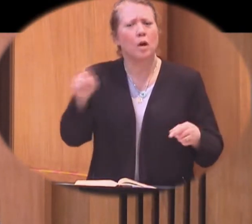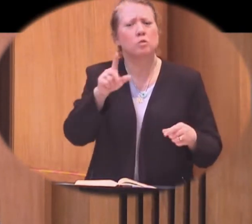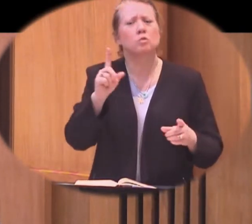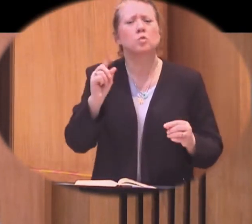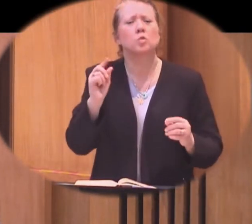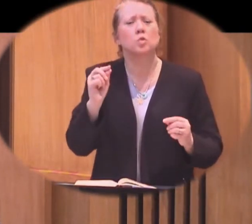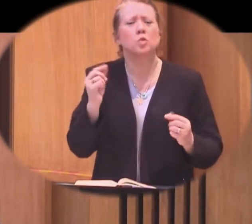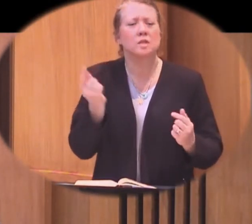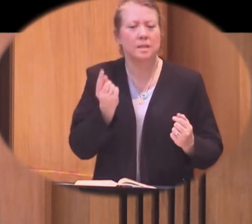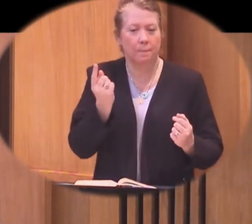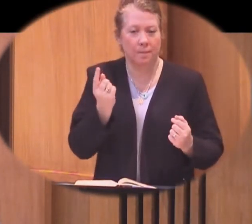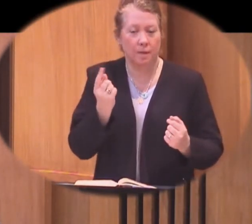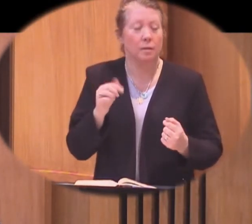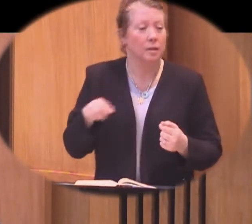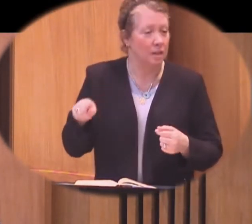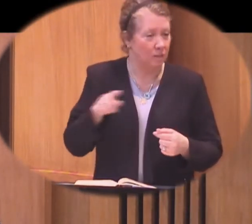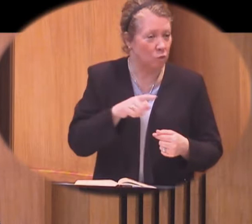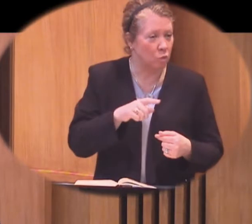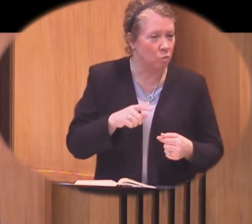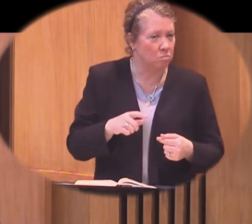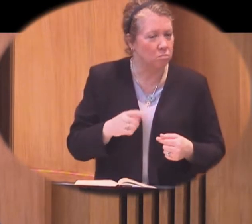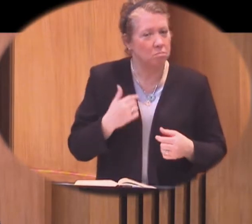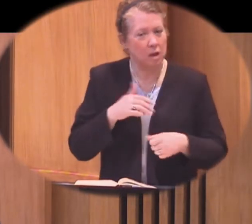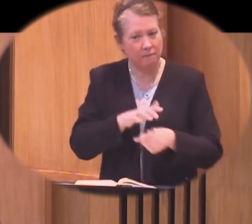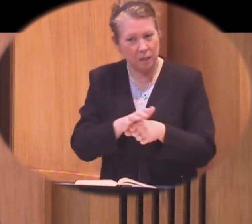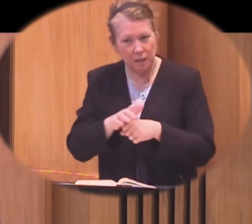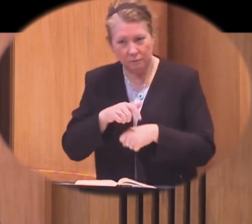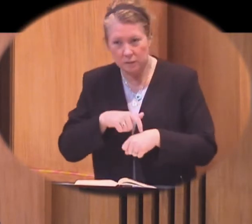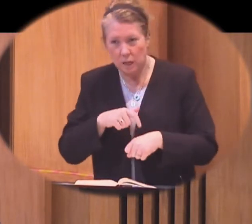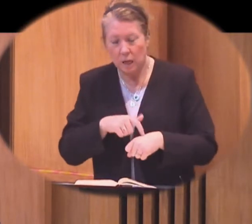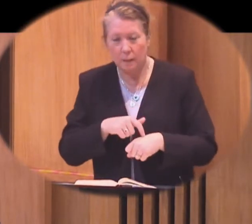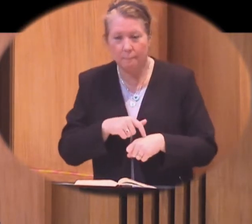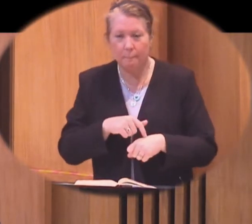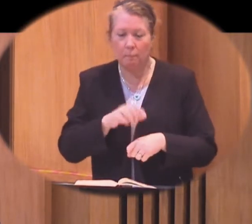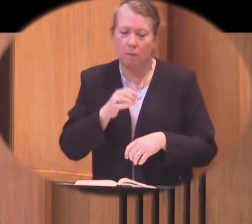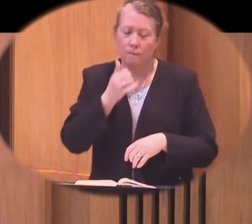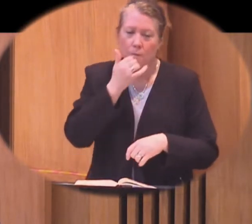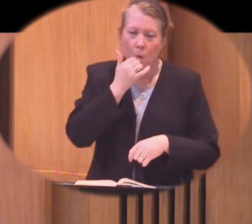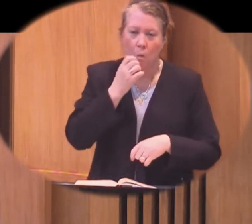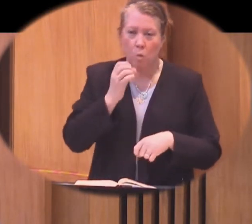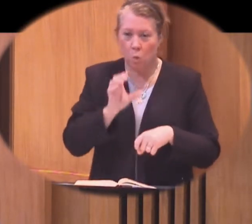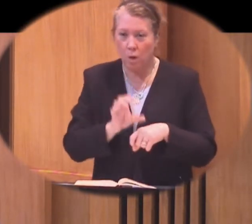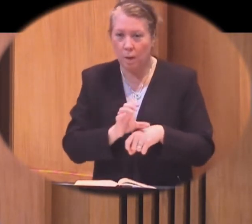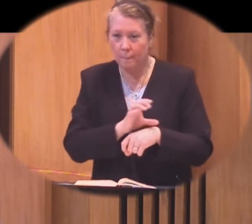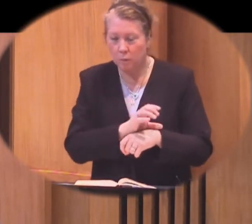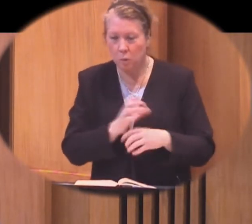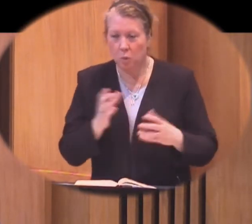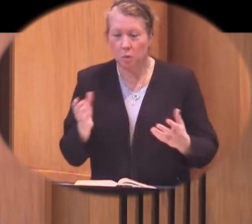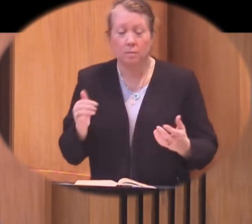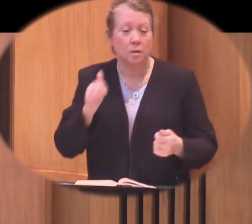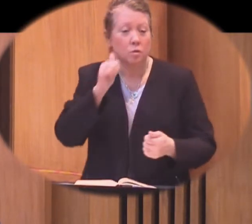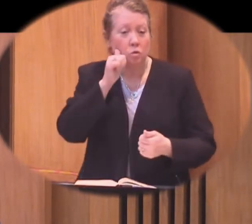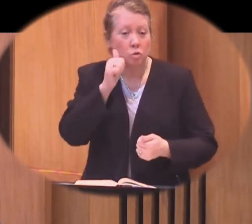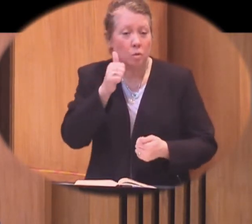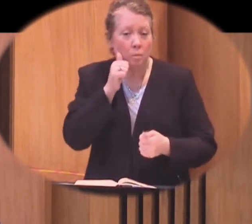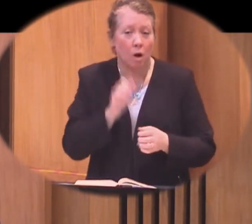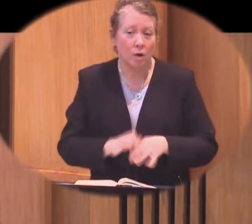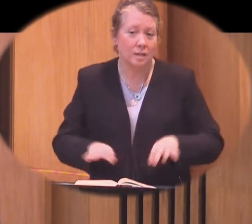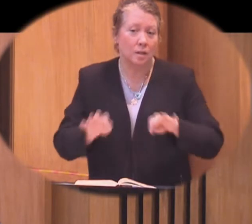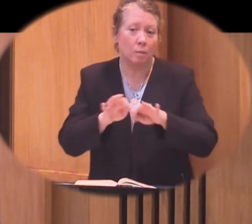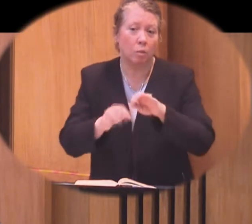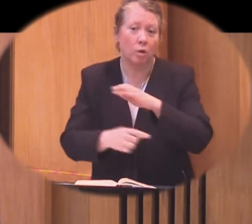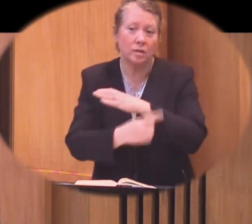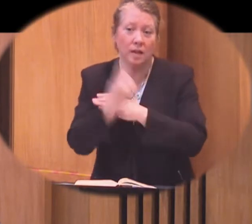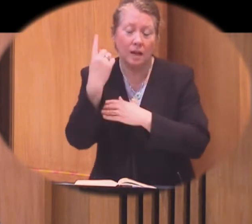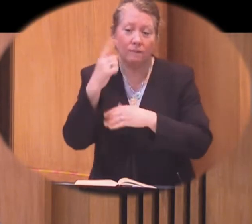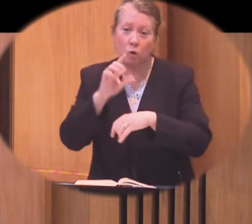free and having some time at a computer and a phone, tomorrow is an important day for our church in